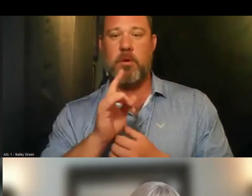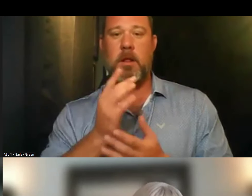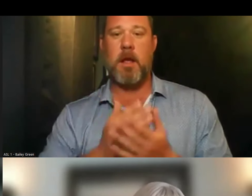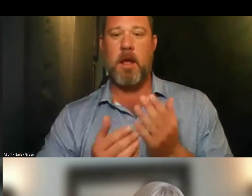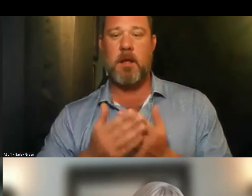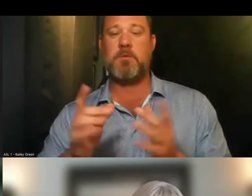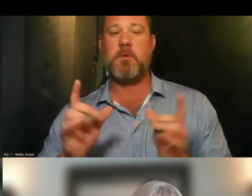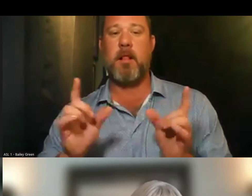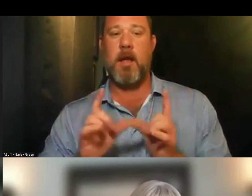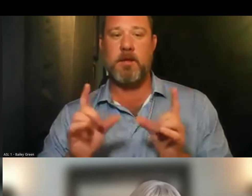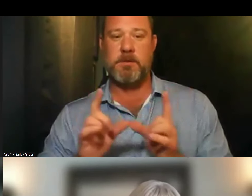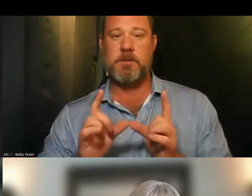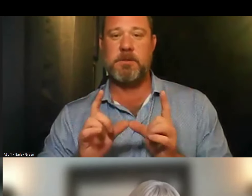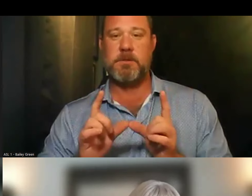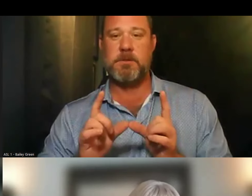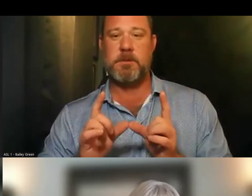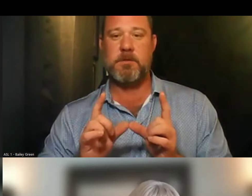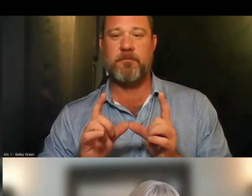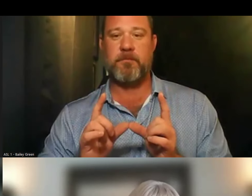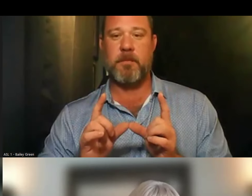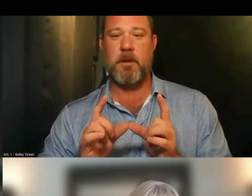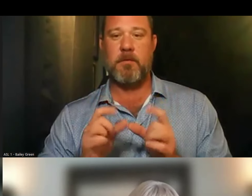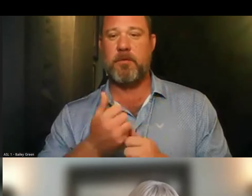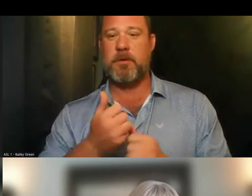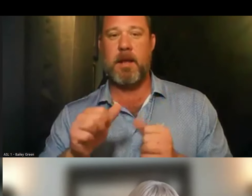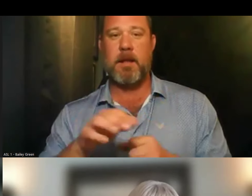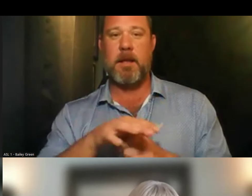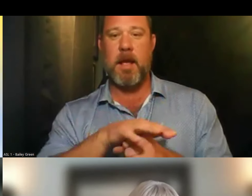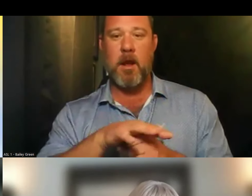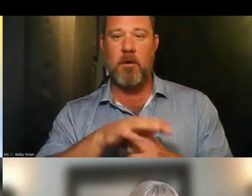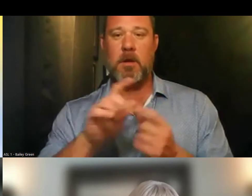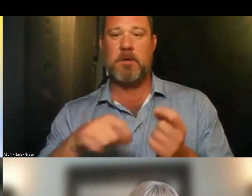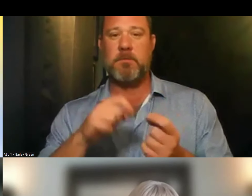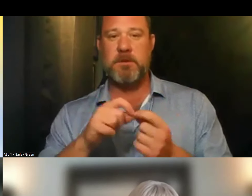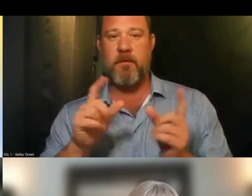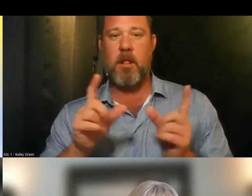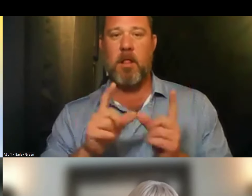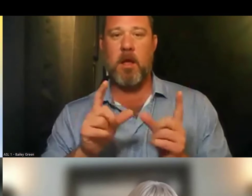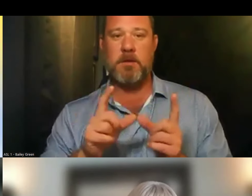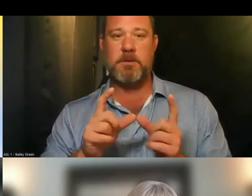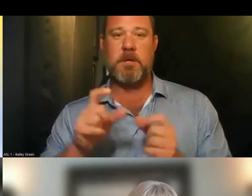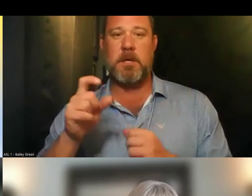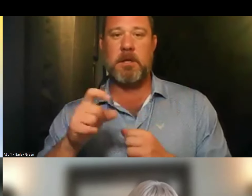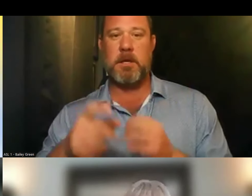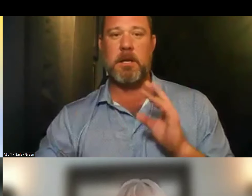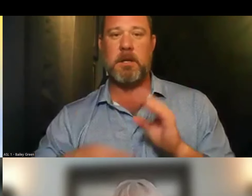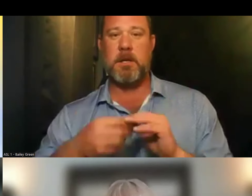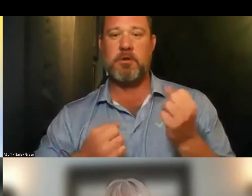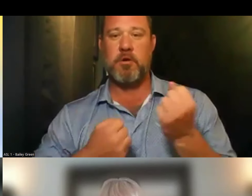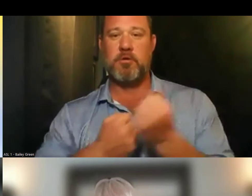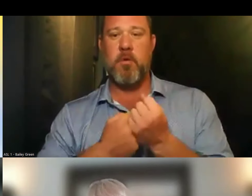with licensees, that if there are any areas that a specific licensee may need additional support and